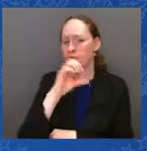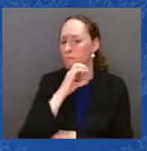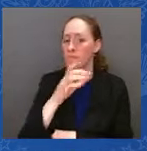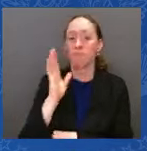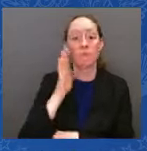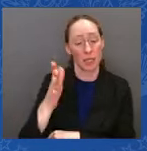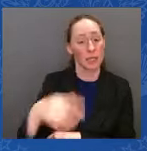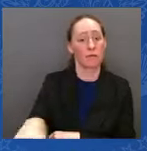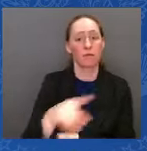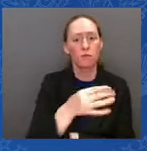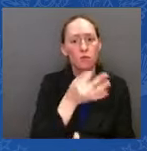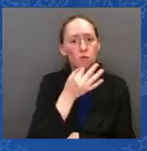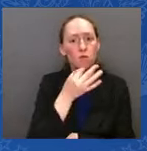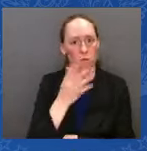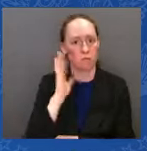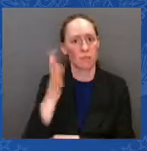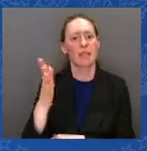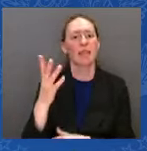And beginning in